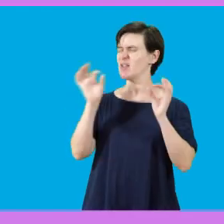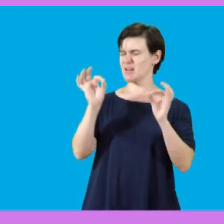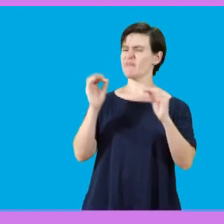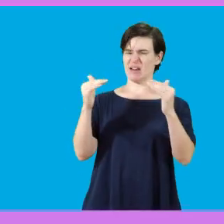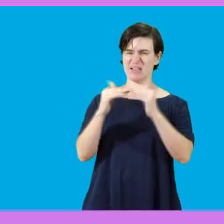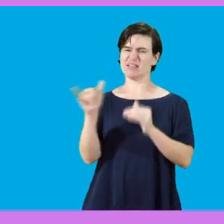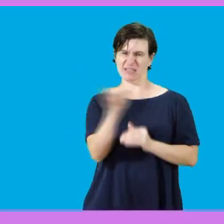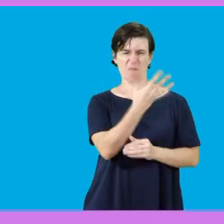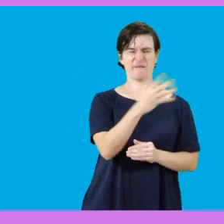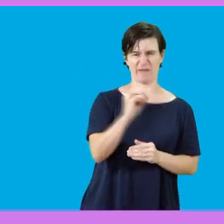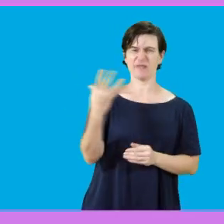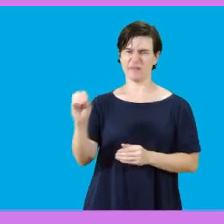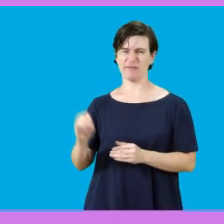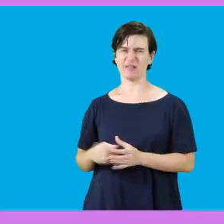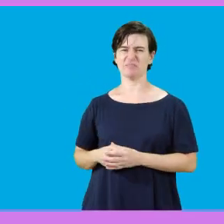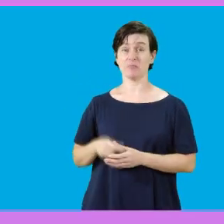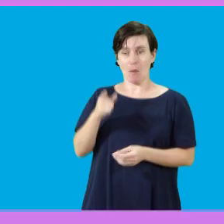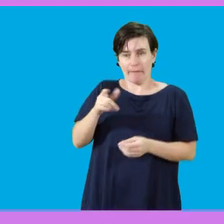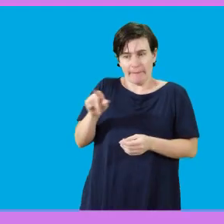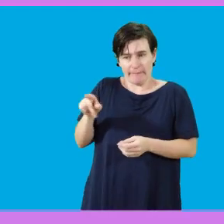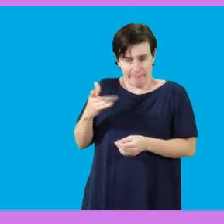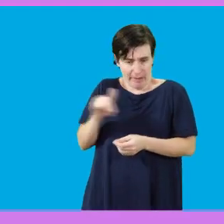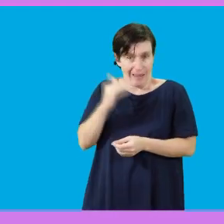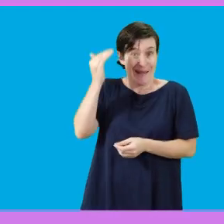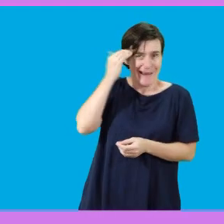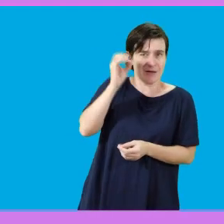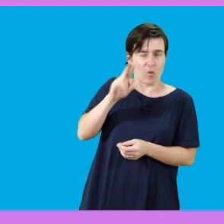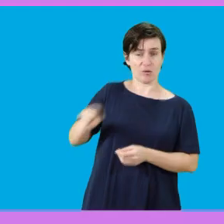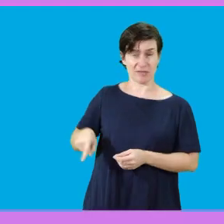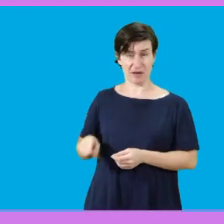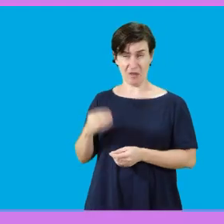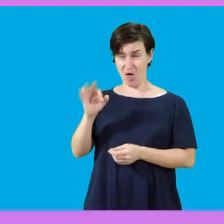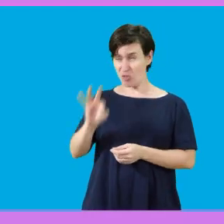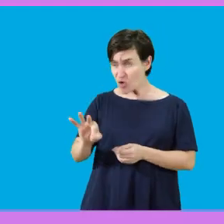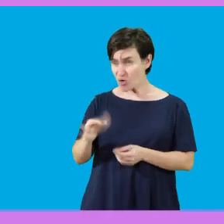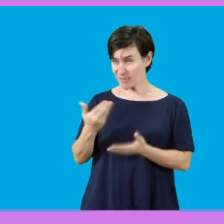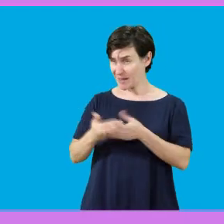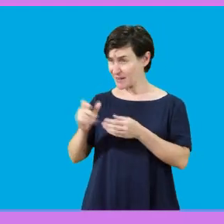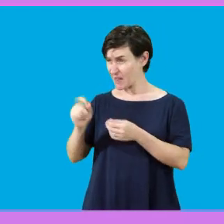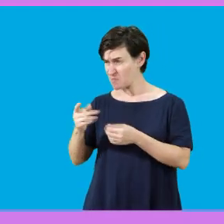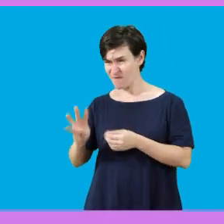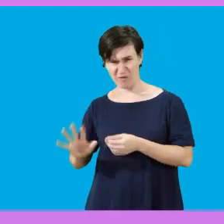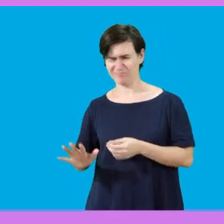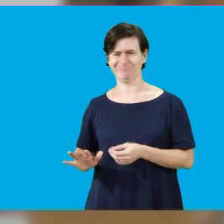outcomes equal or not? They are definitely equal because there's just two of them. So it's either a head or a tail. There's no